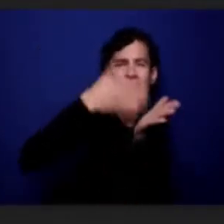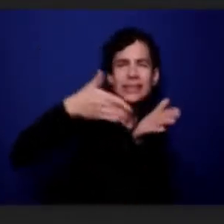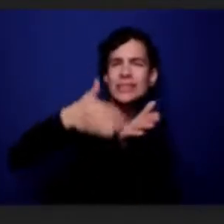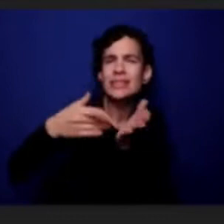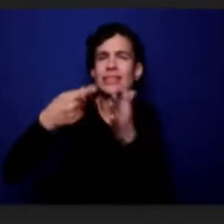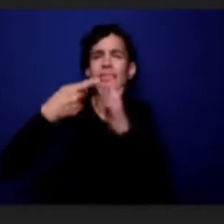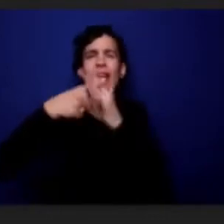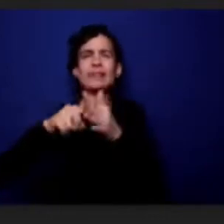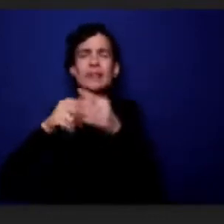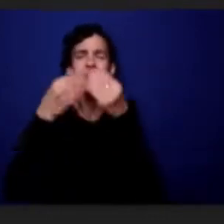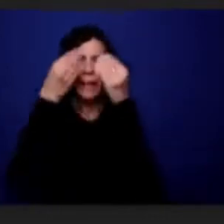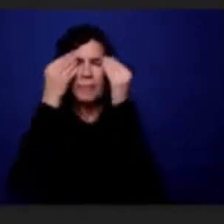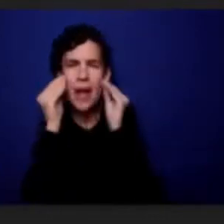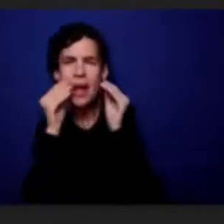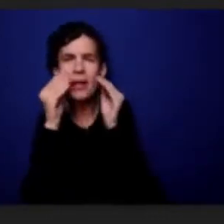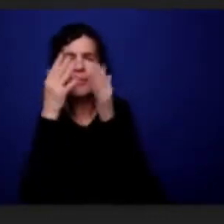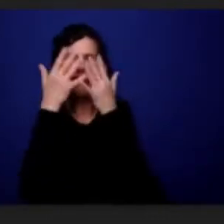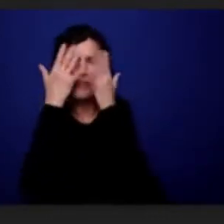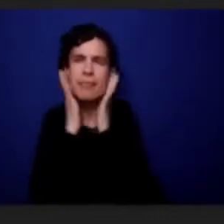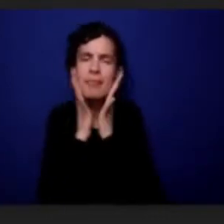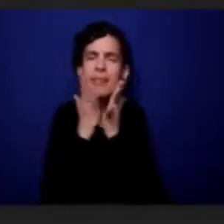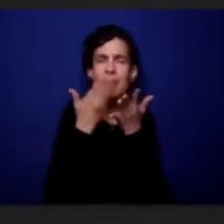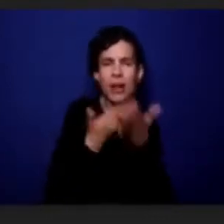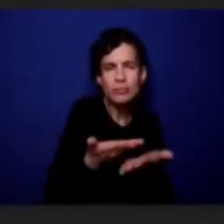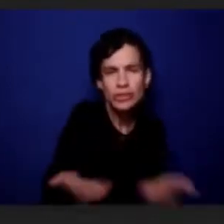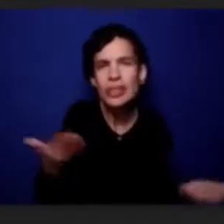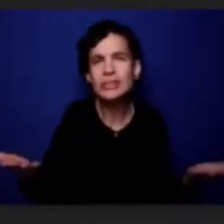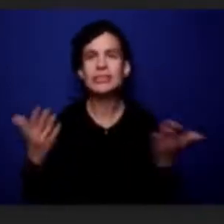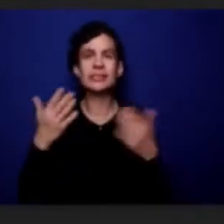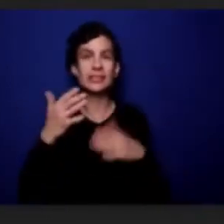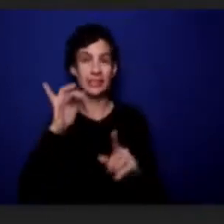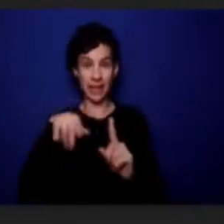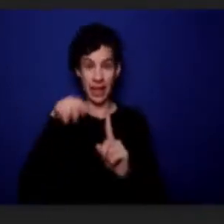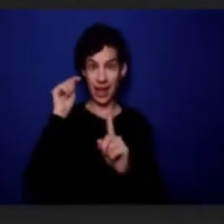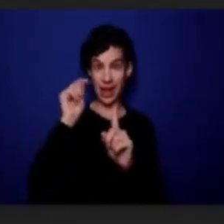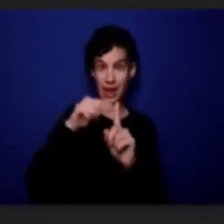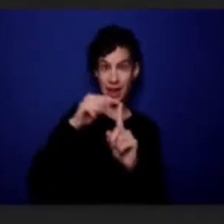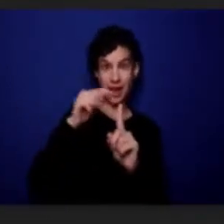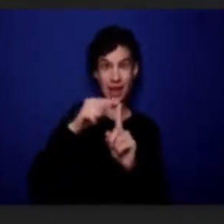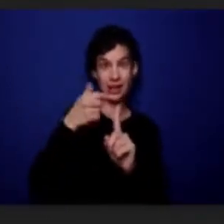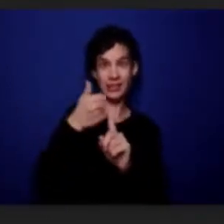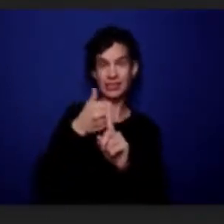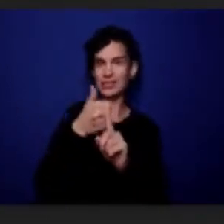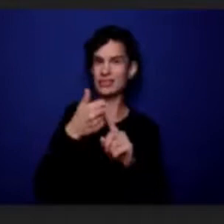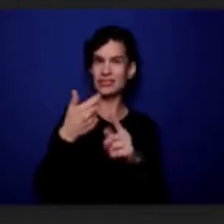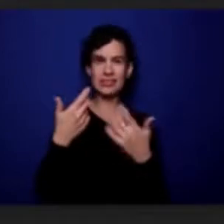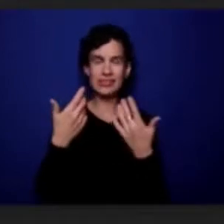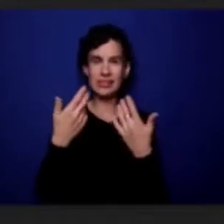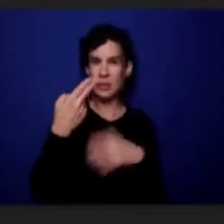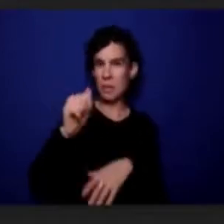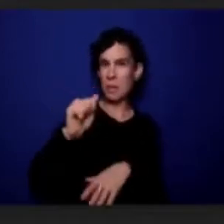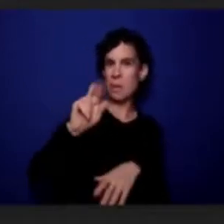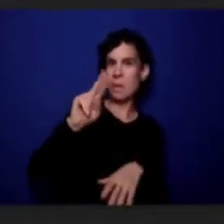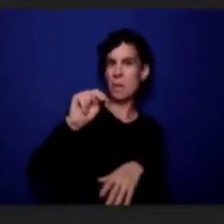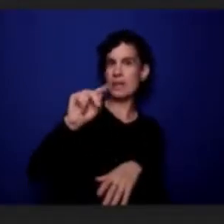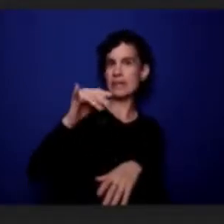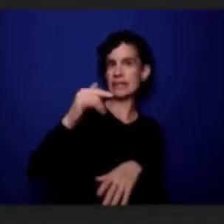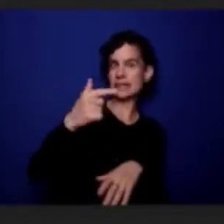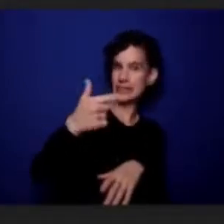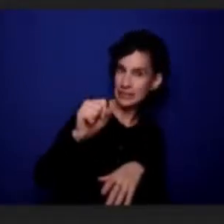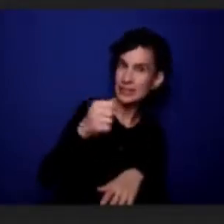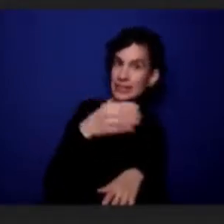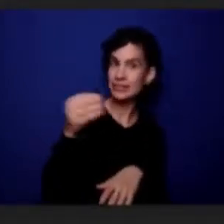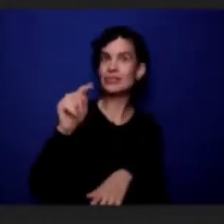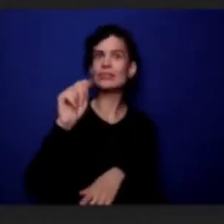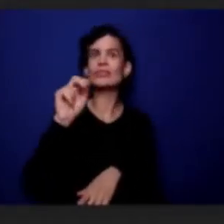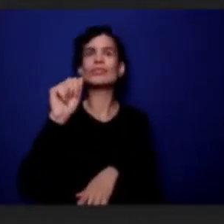painting, more specifically the origins of pigments, the origins of makeup, of objects someone is